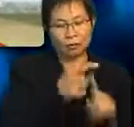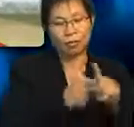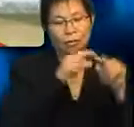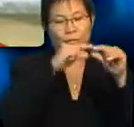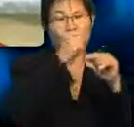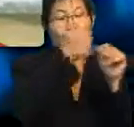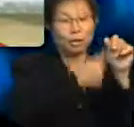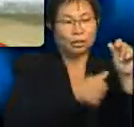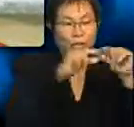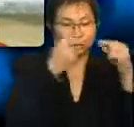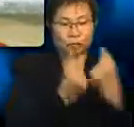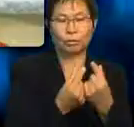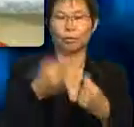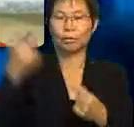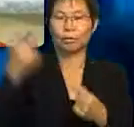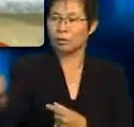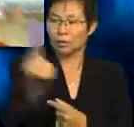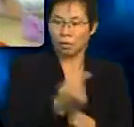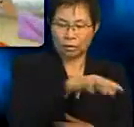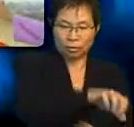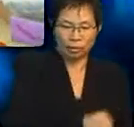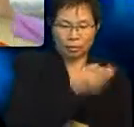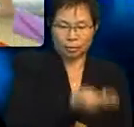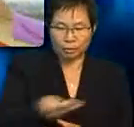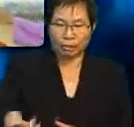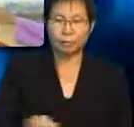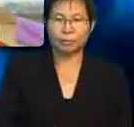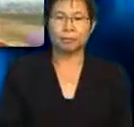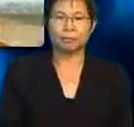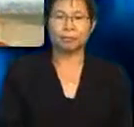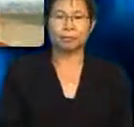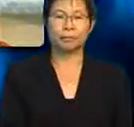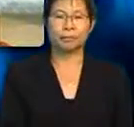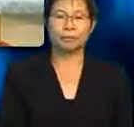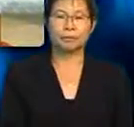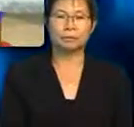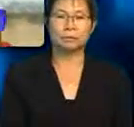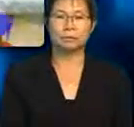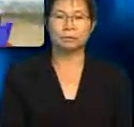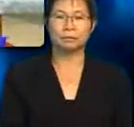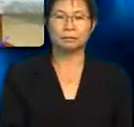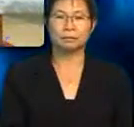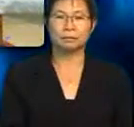a leader from each group to come and collect the materials?